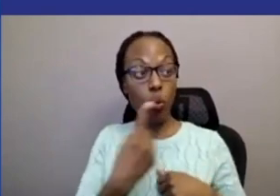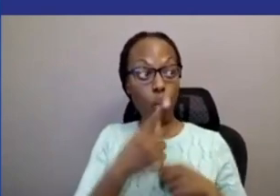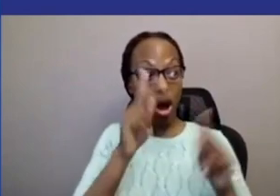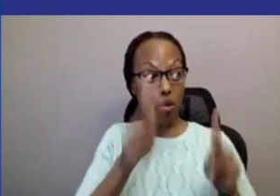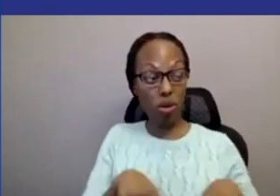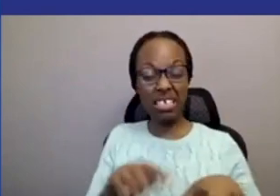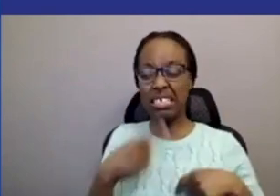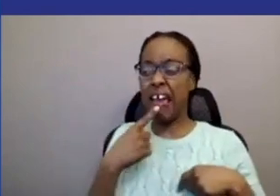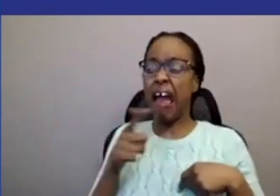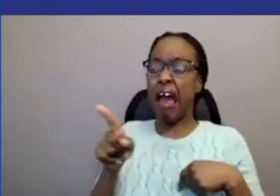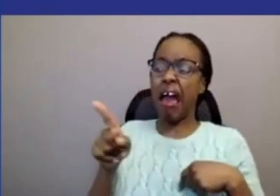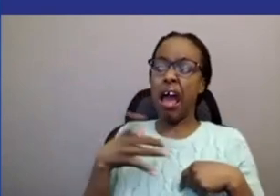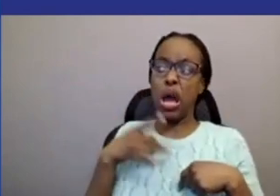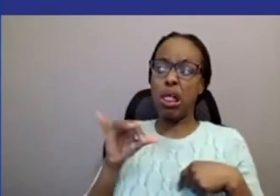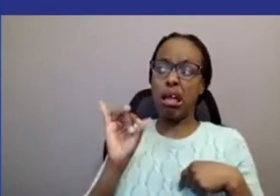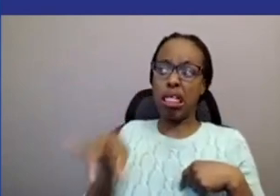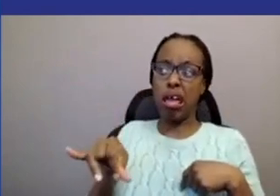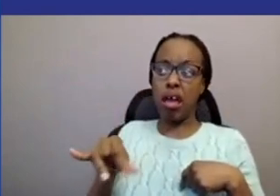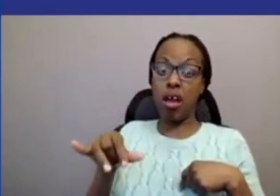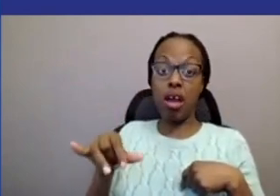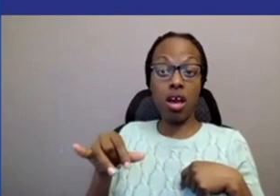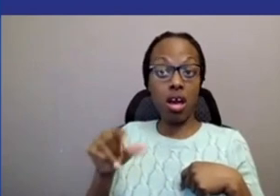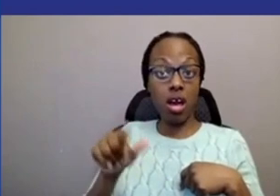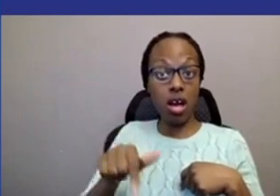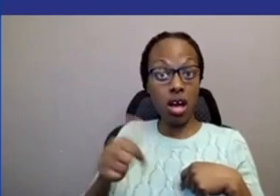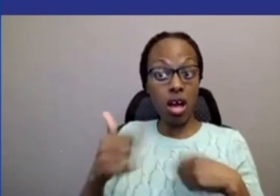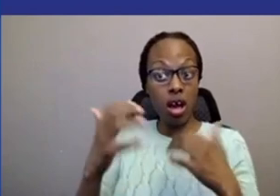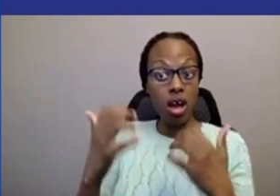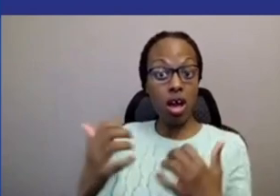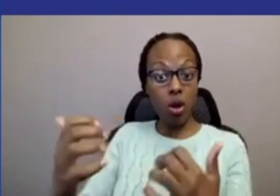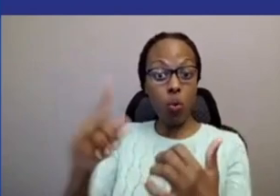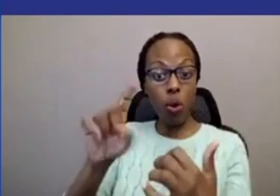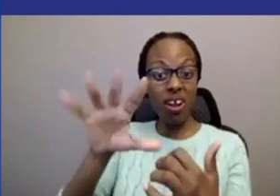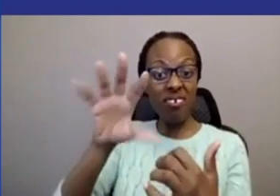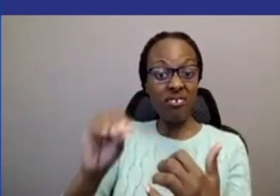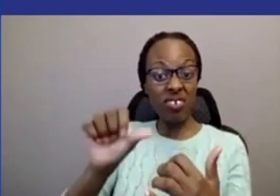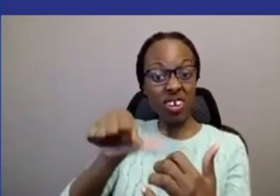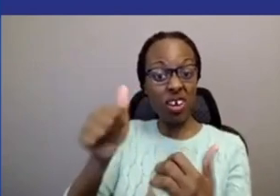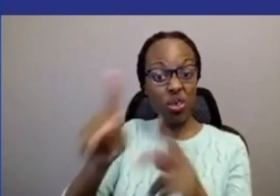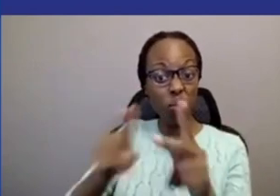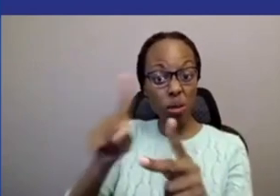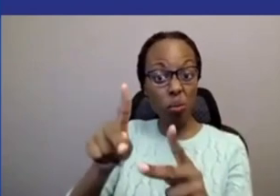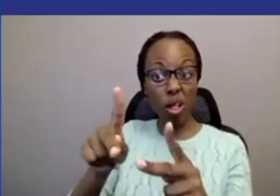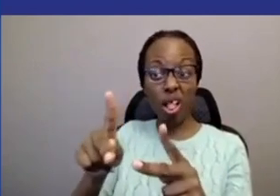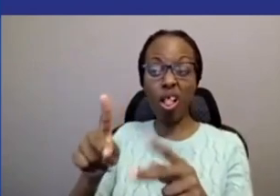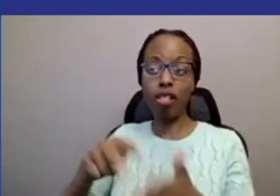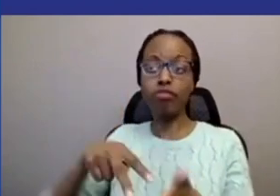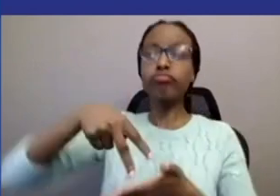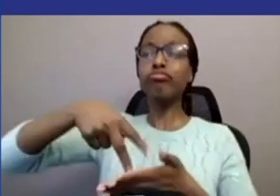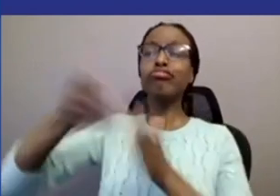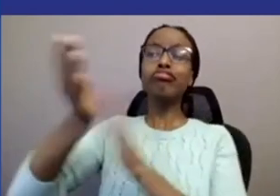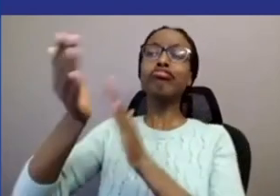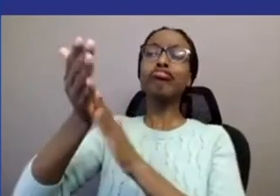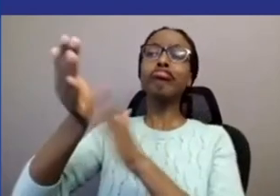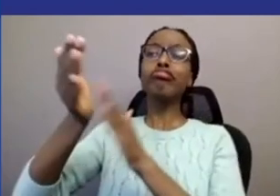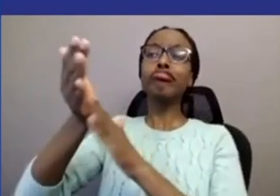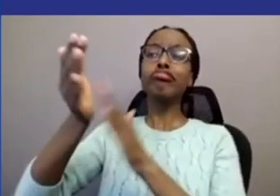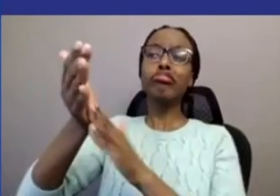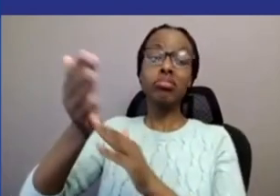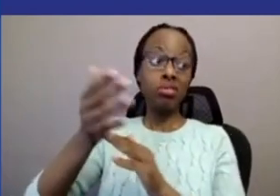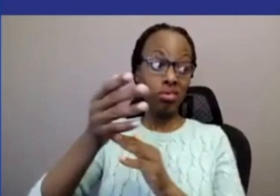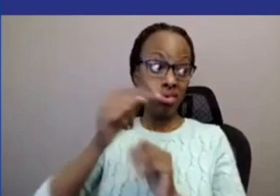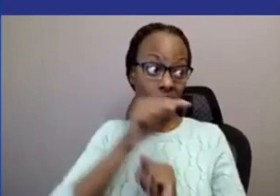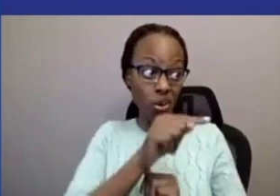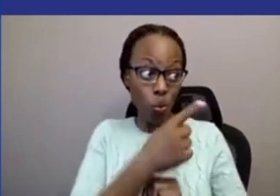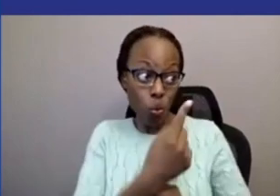it. 150 people in that theater were giving us a standing ovation. What do we give more value to? That one person